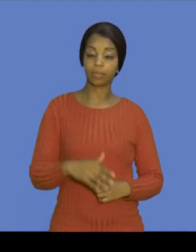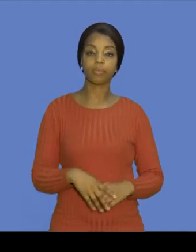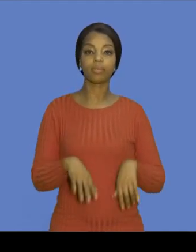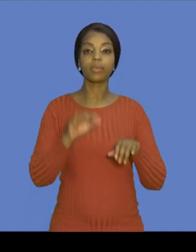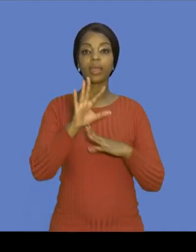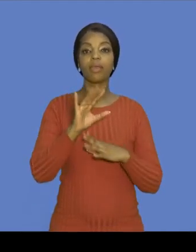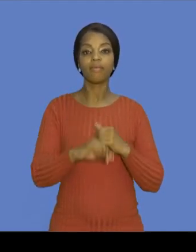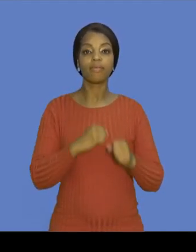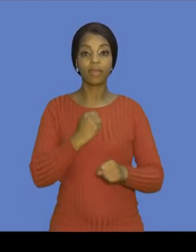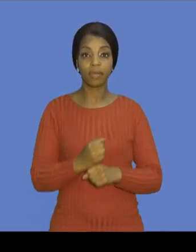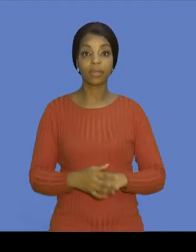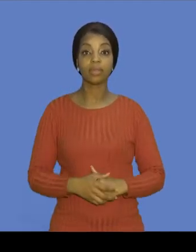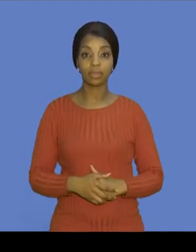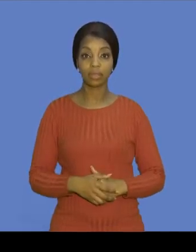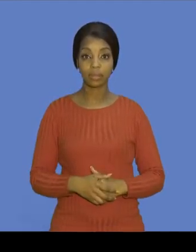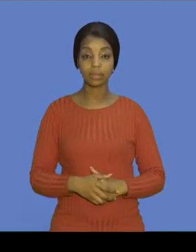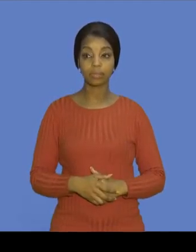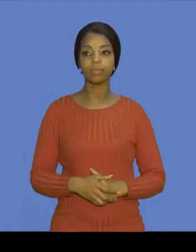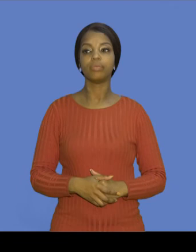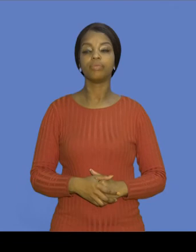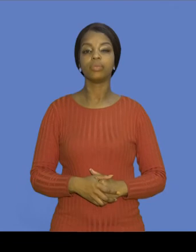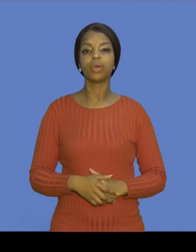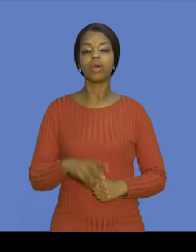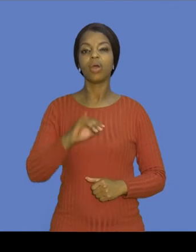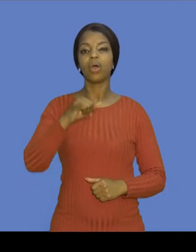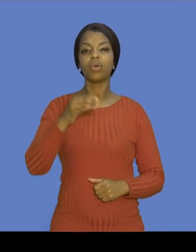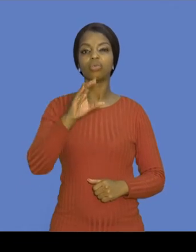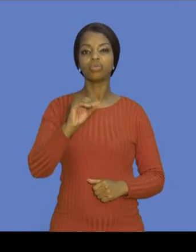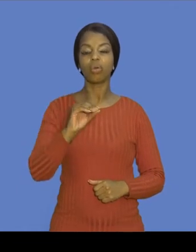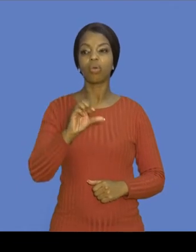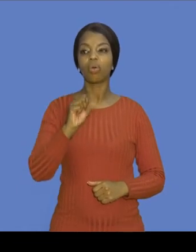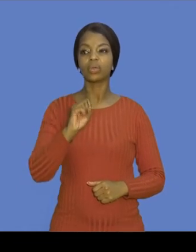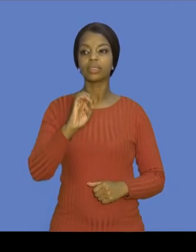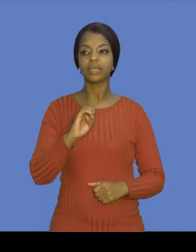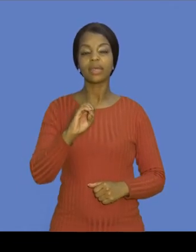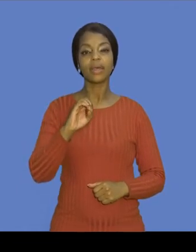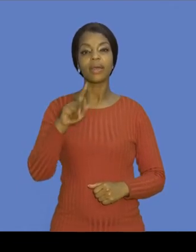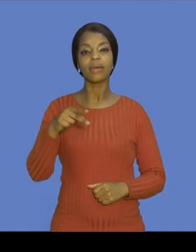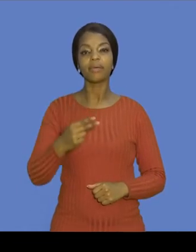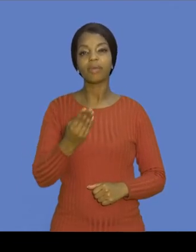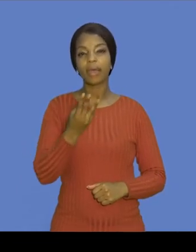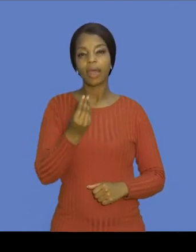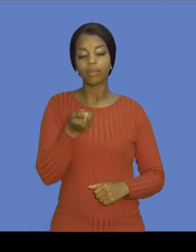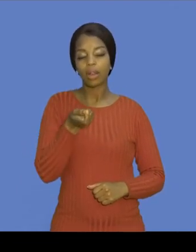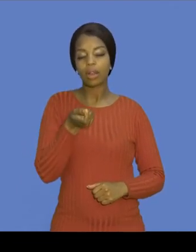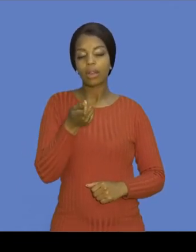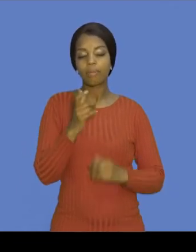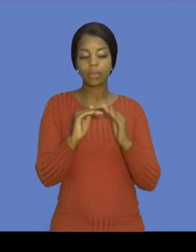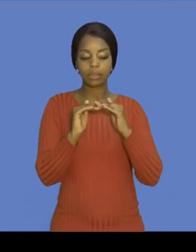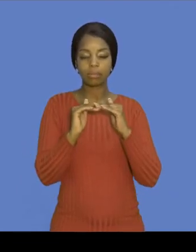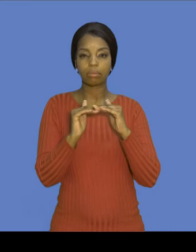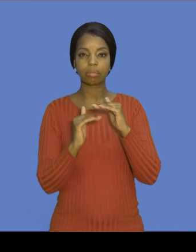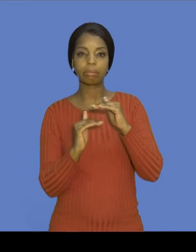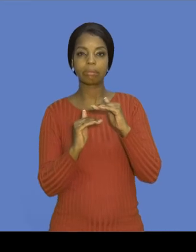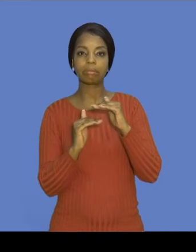simple interest, Joseph will have slightly less of that amount. So it will be slightly less than what